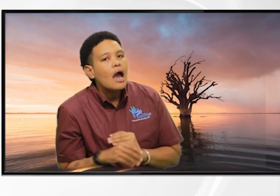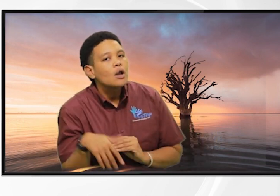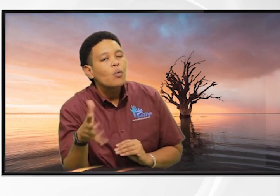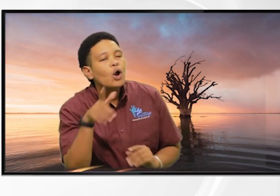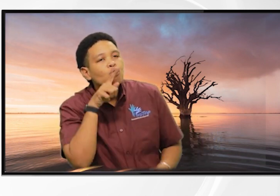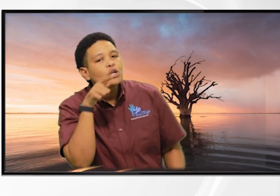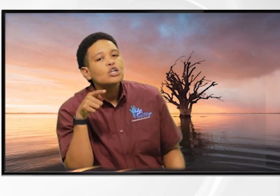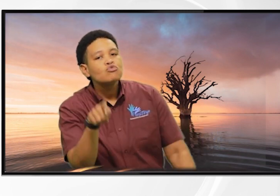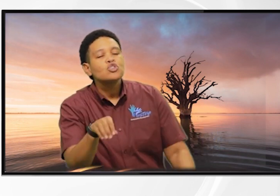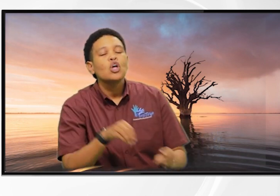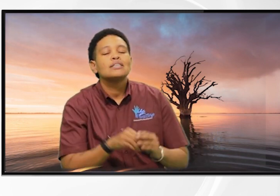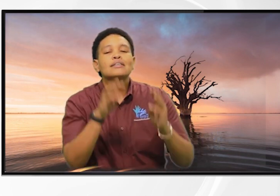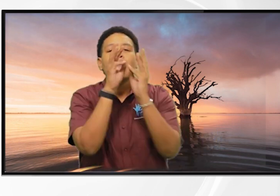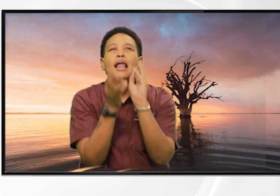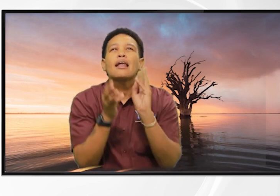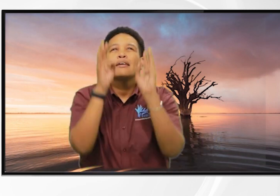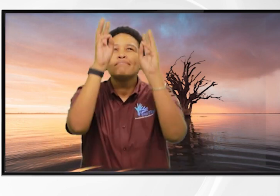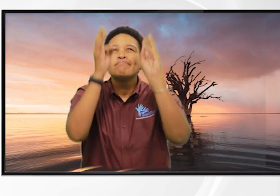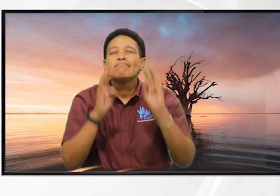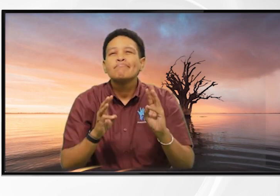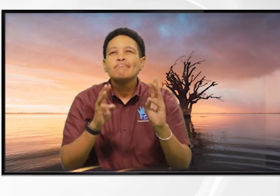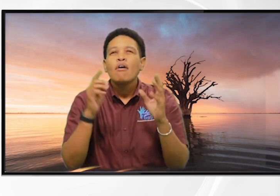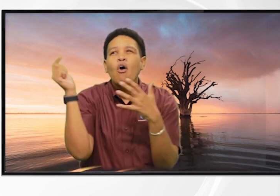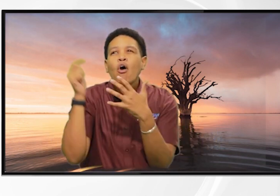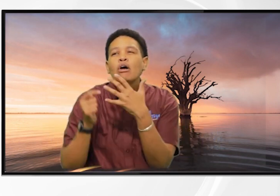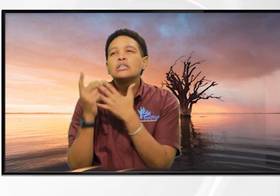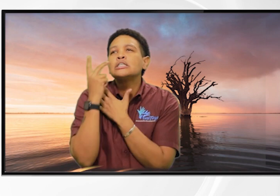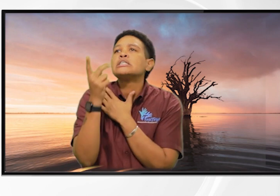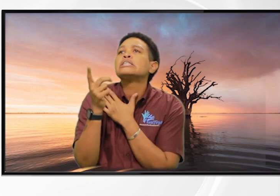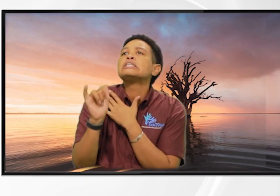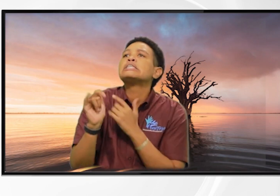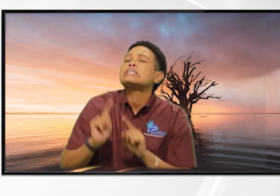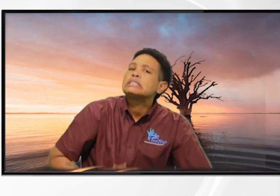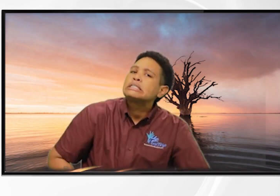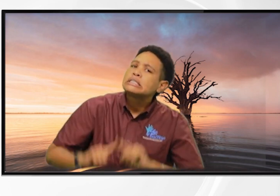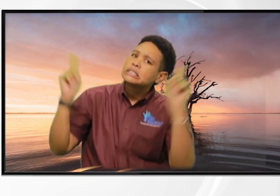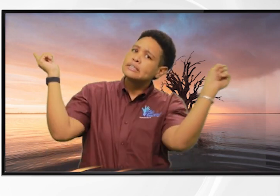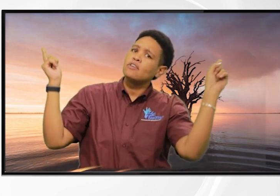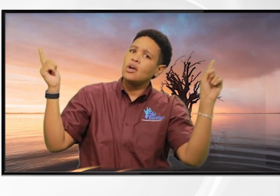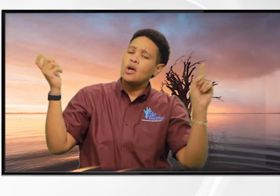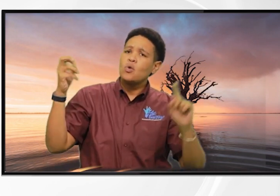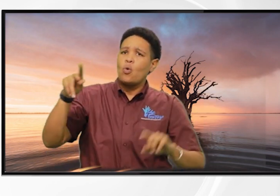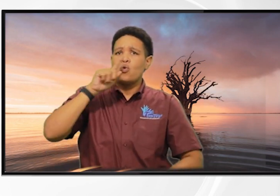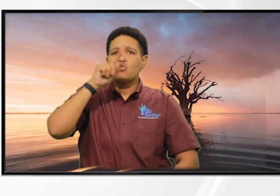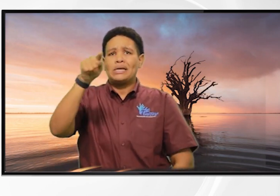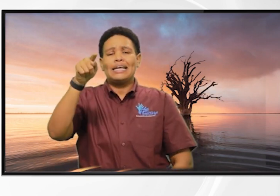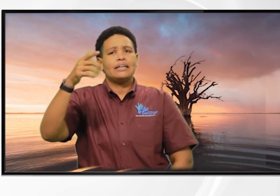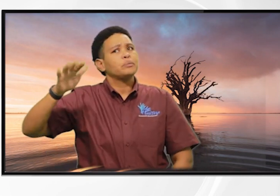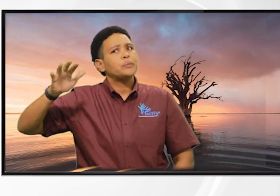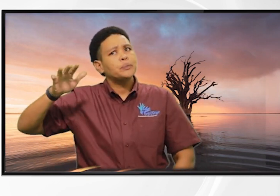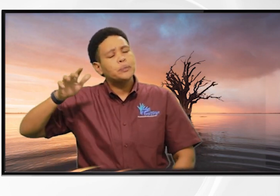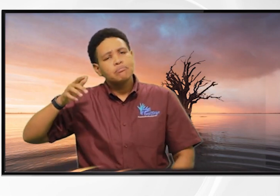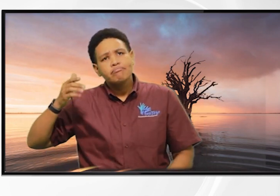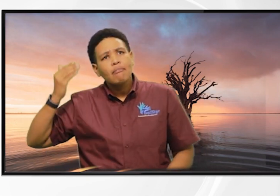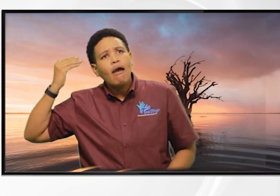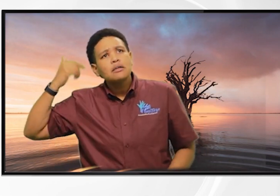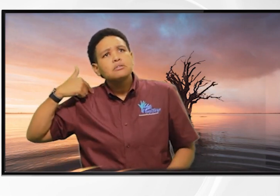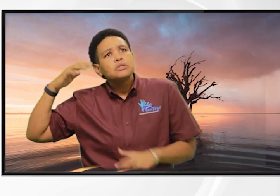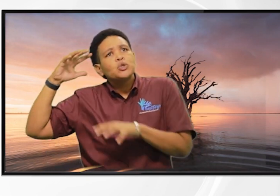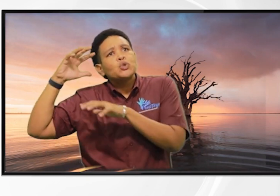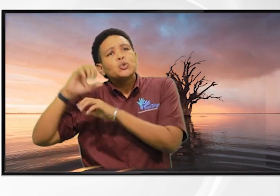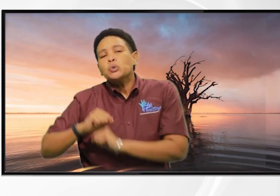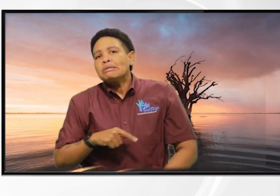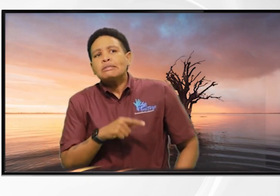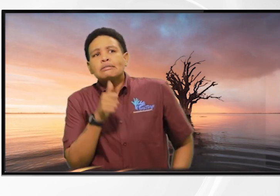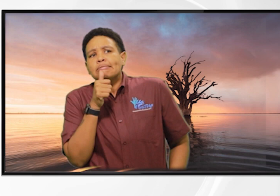resulting in climate conditions which are different from or at the extreme end of what we are used to